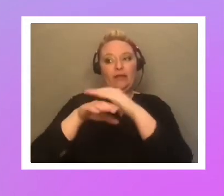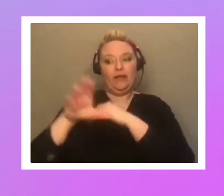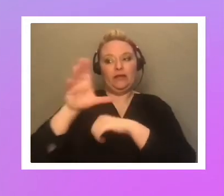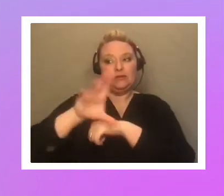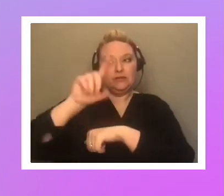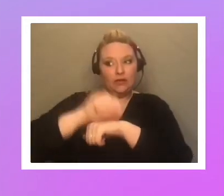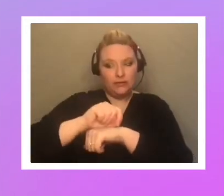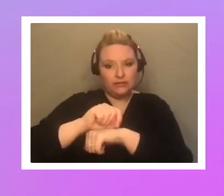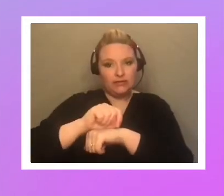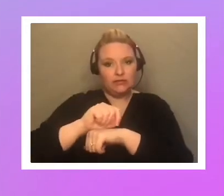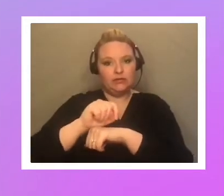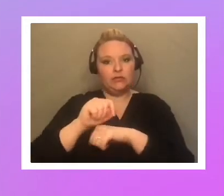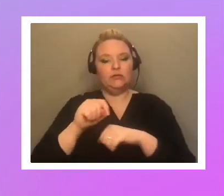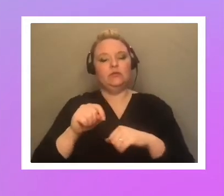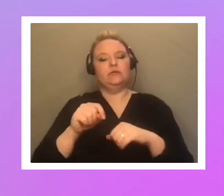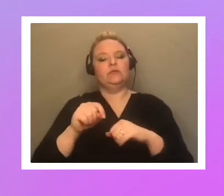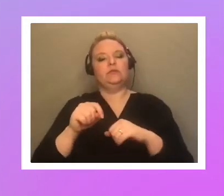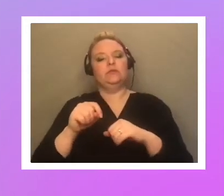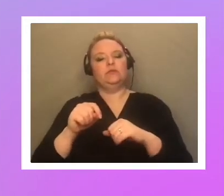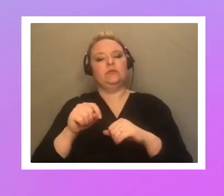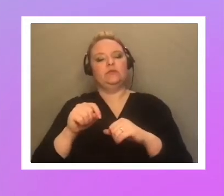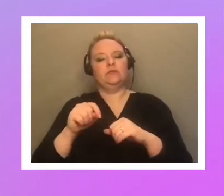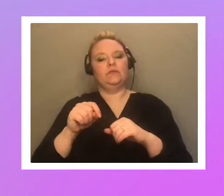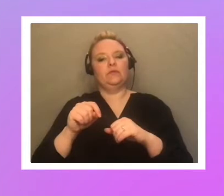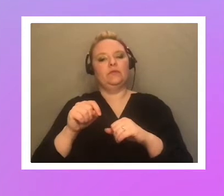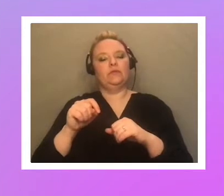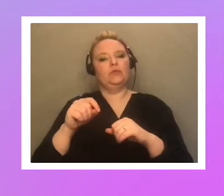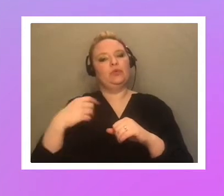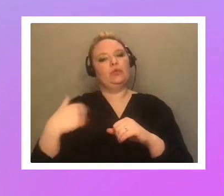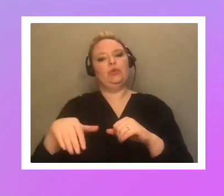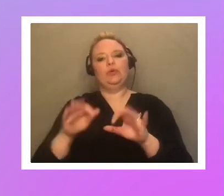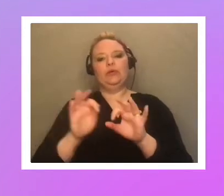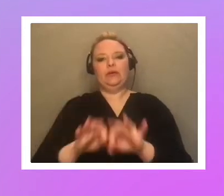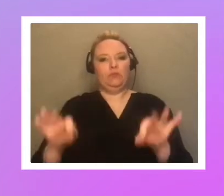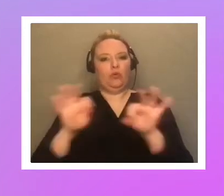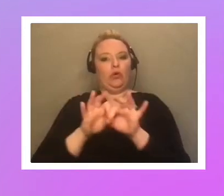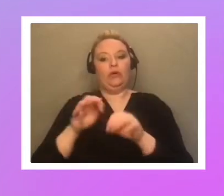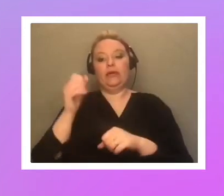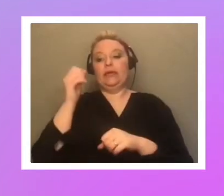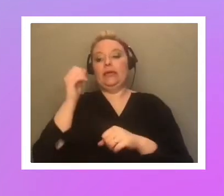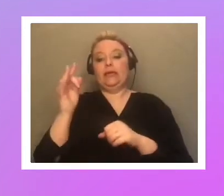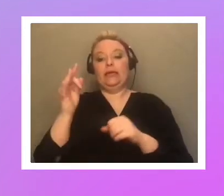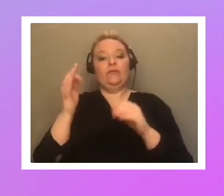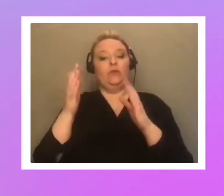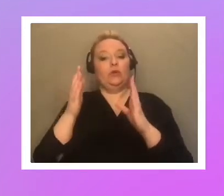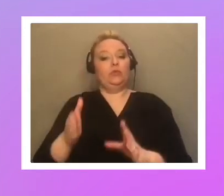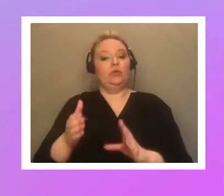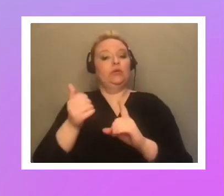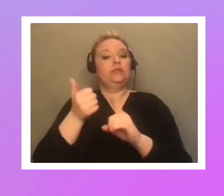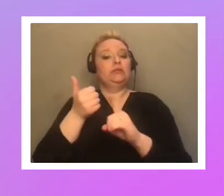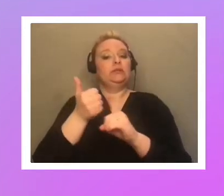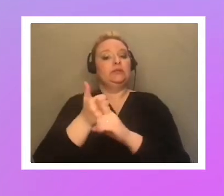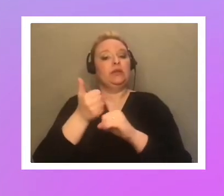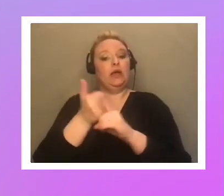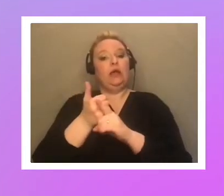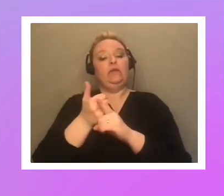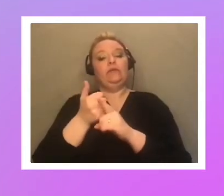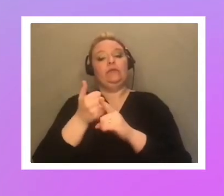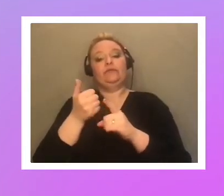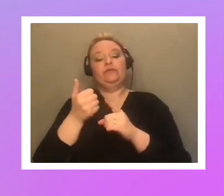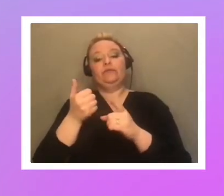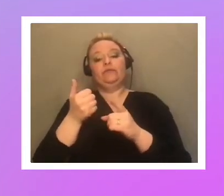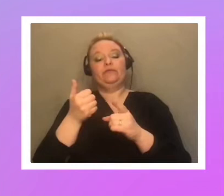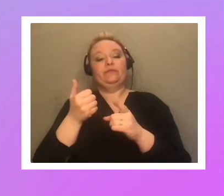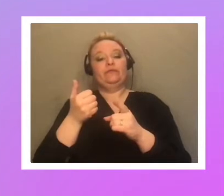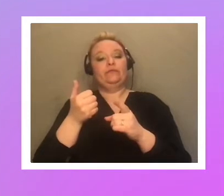consultant. This is particularly important if anyone ever publicly calls